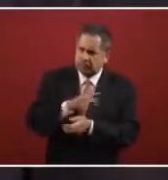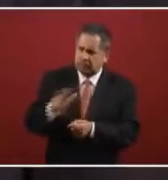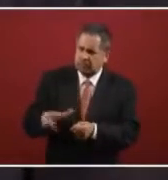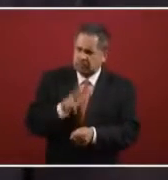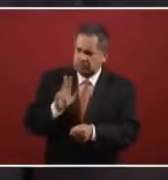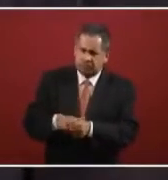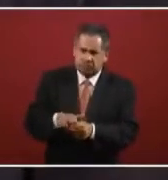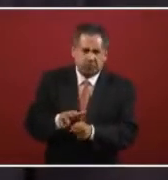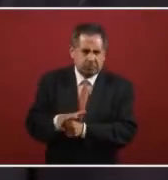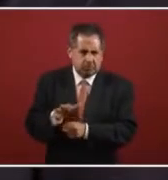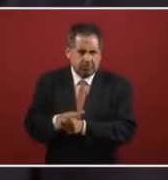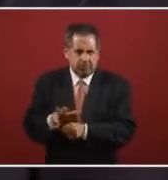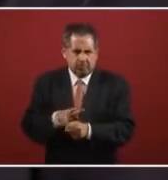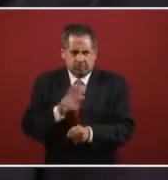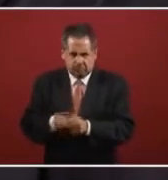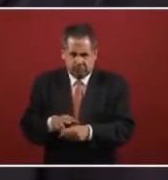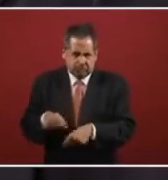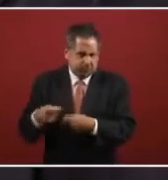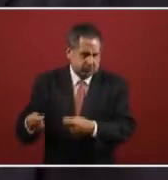most indispensable. Pero